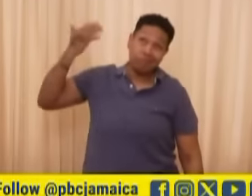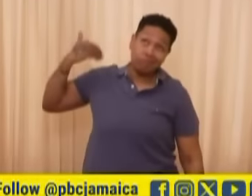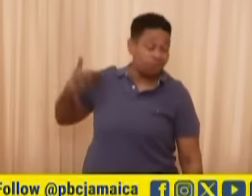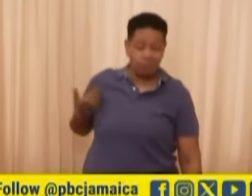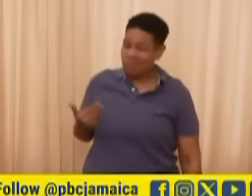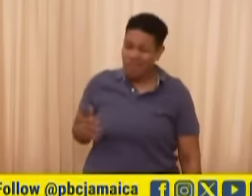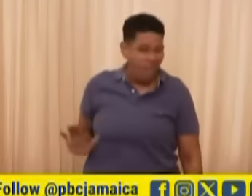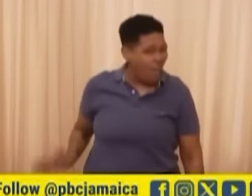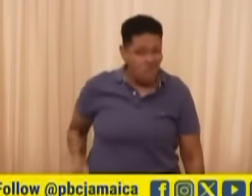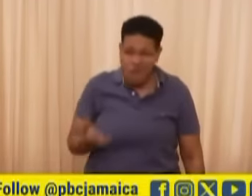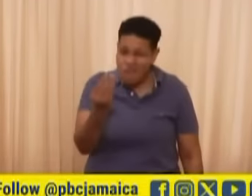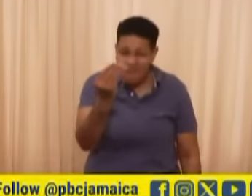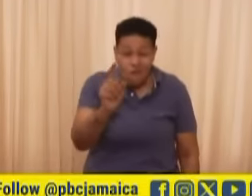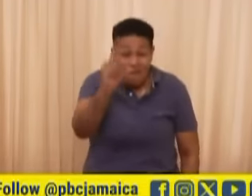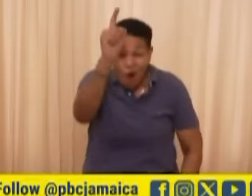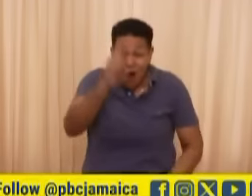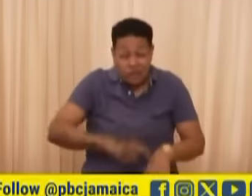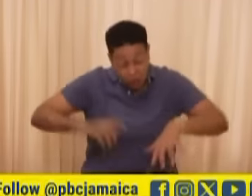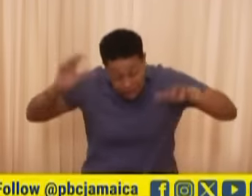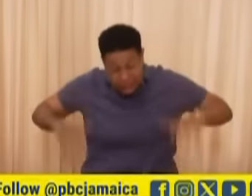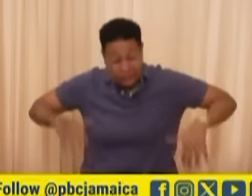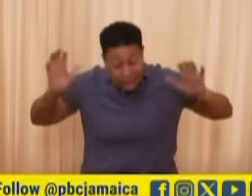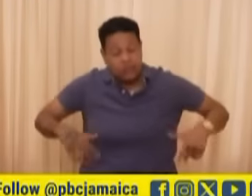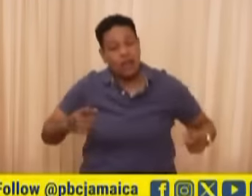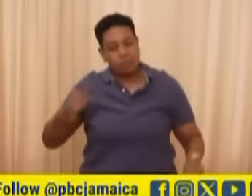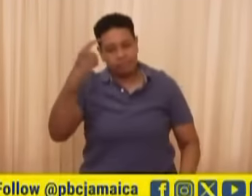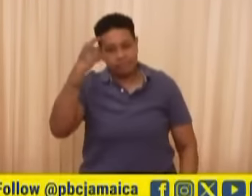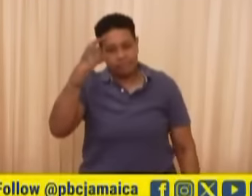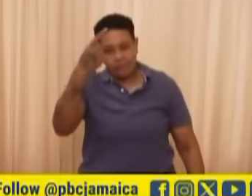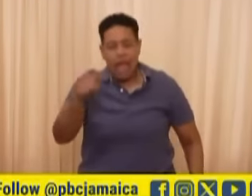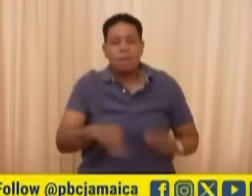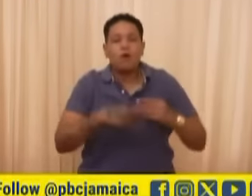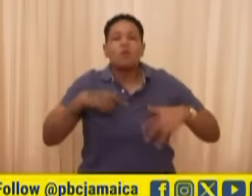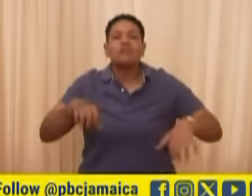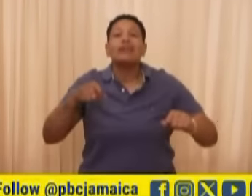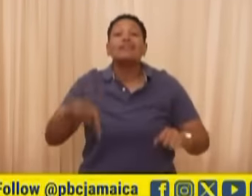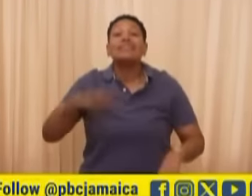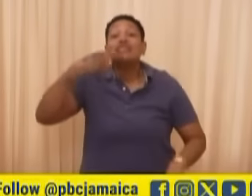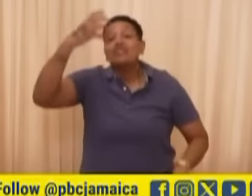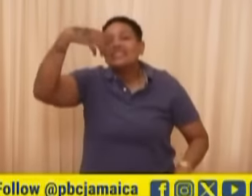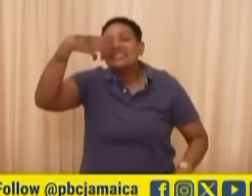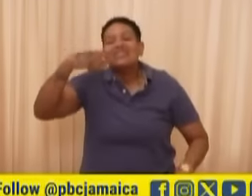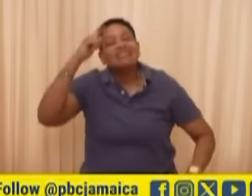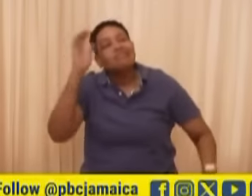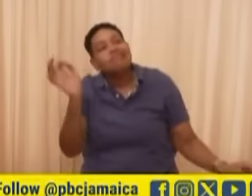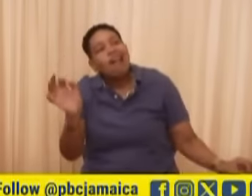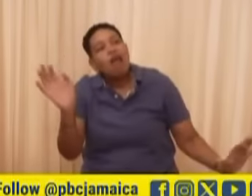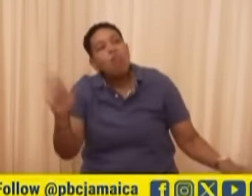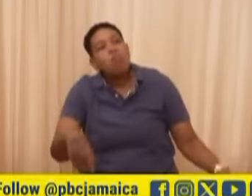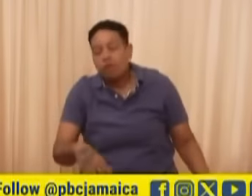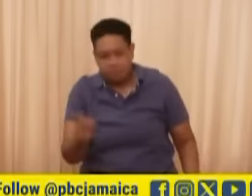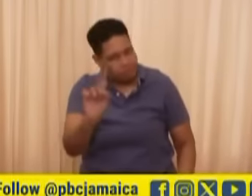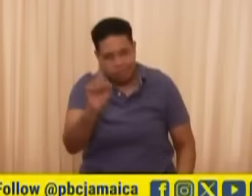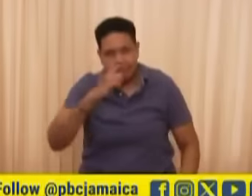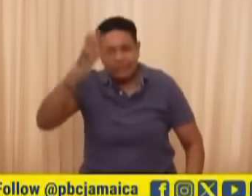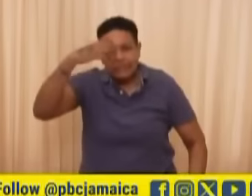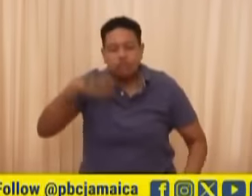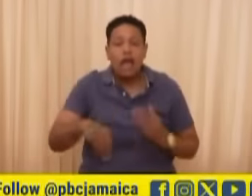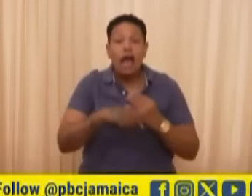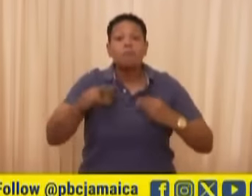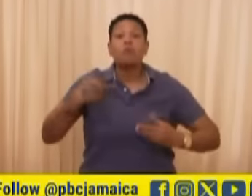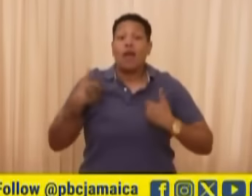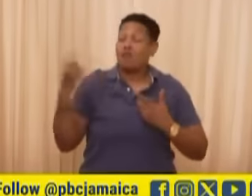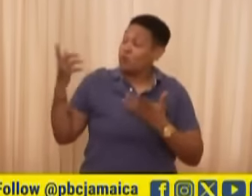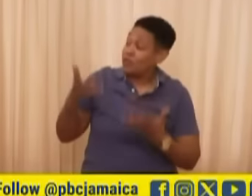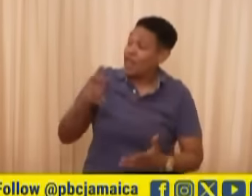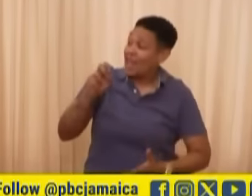the other systems we can remember. So we have to take this very, very seriously. And Evan, we are so grateful to have